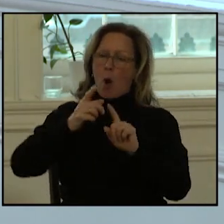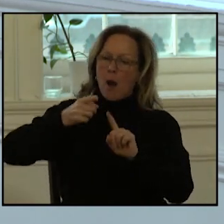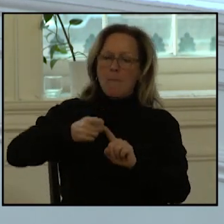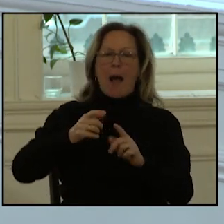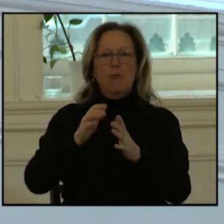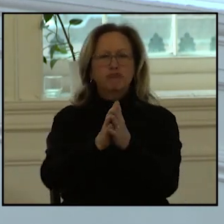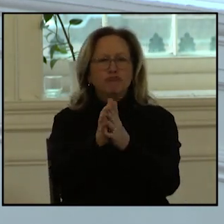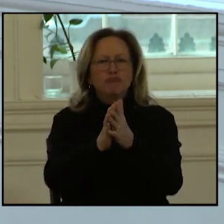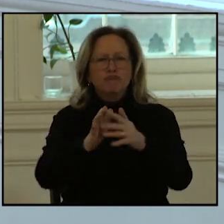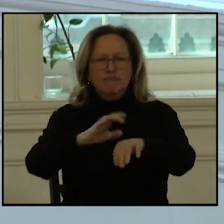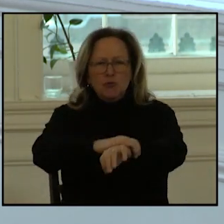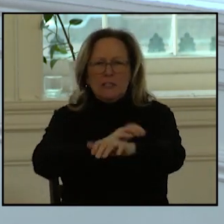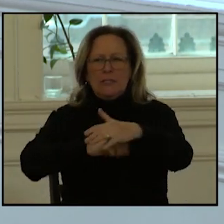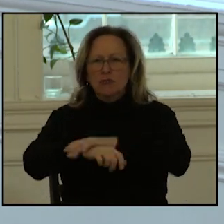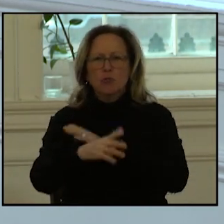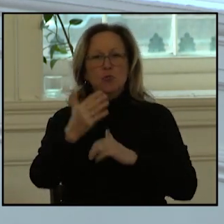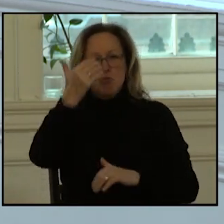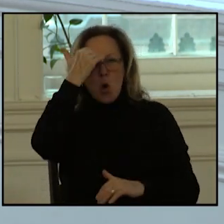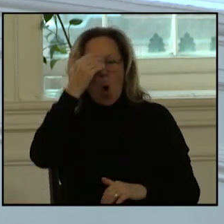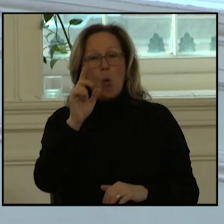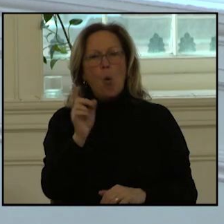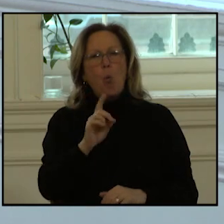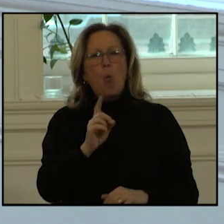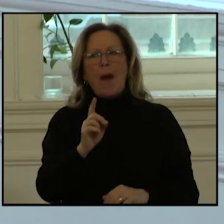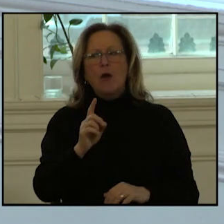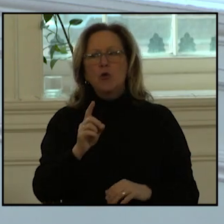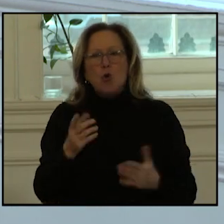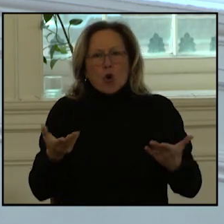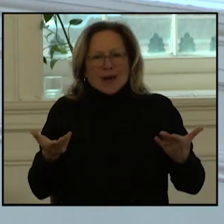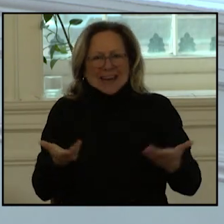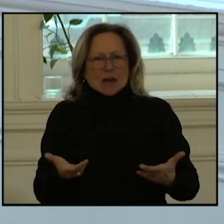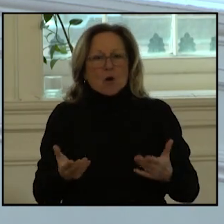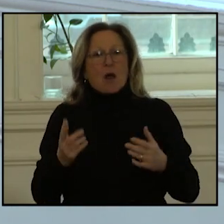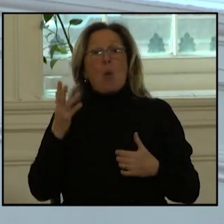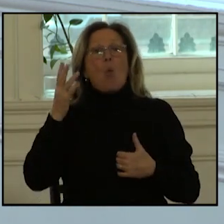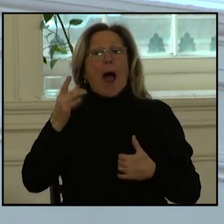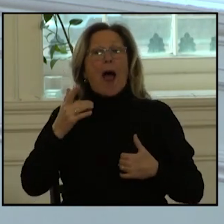and understand where you come from and why you still exist today.